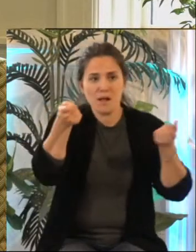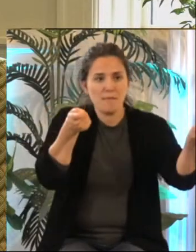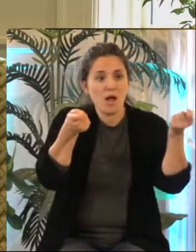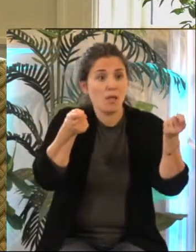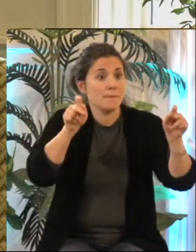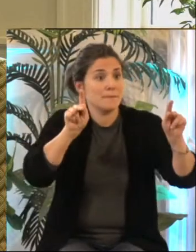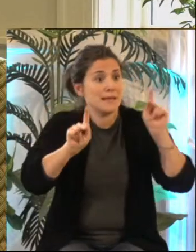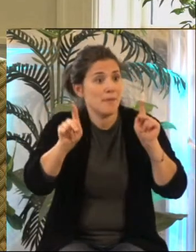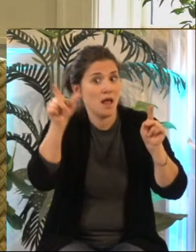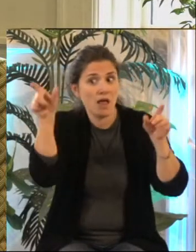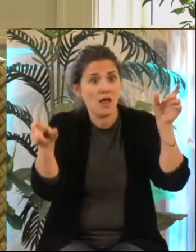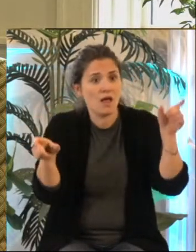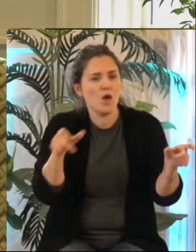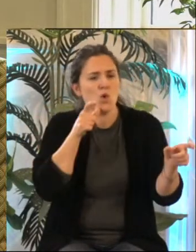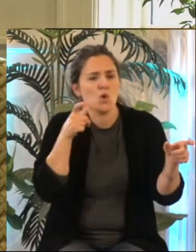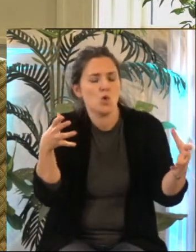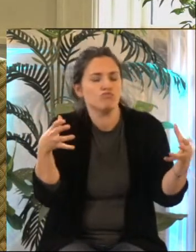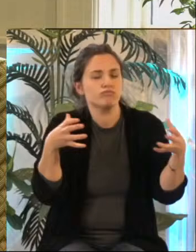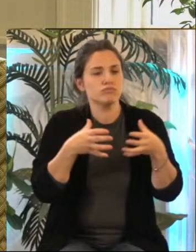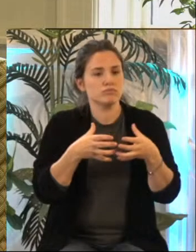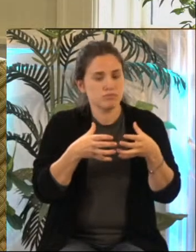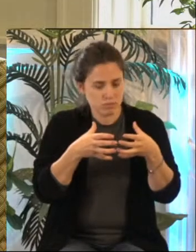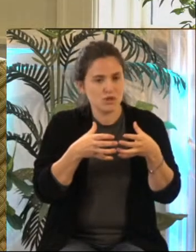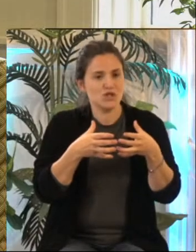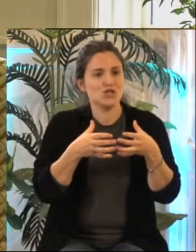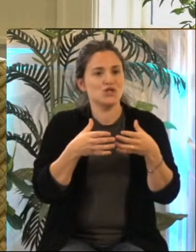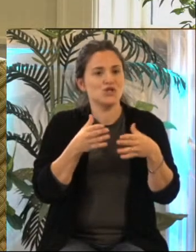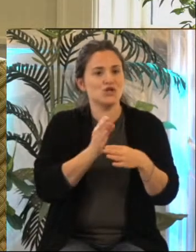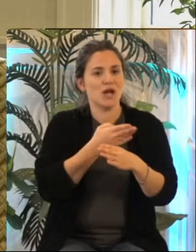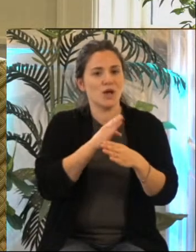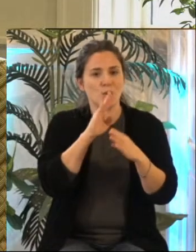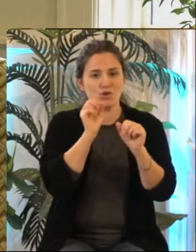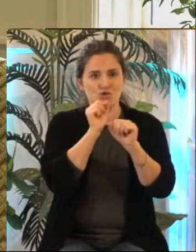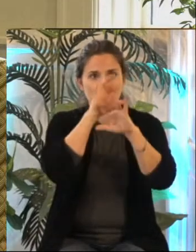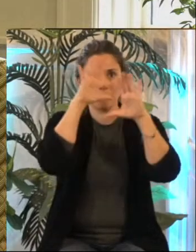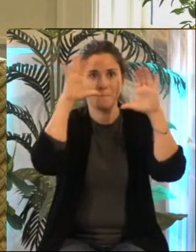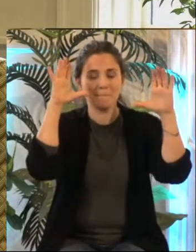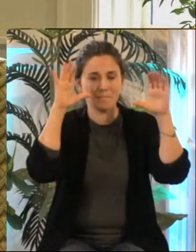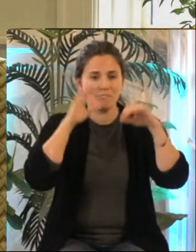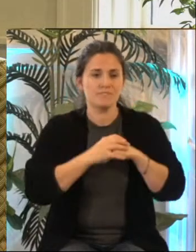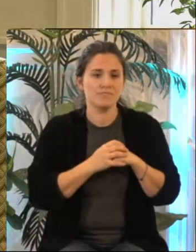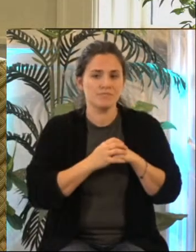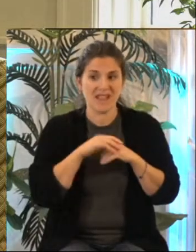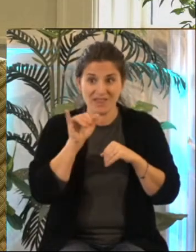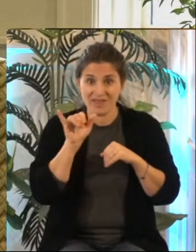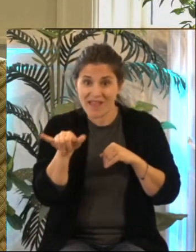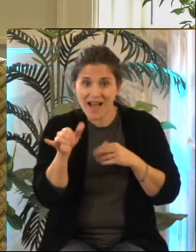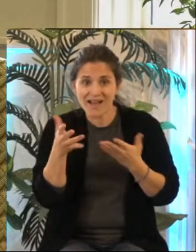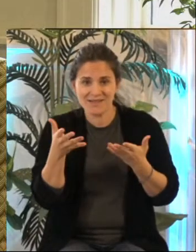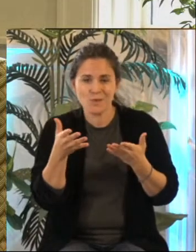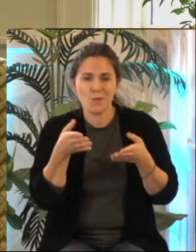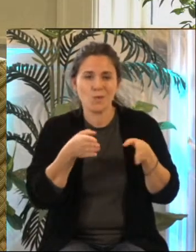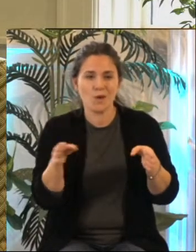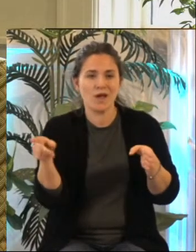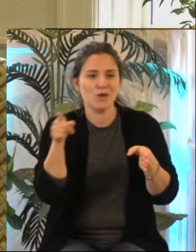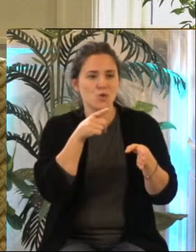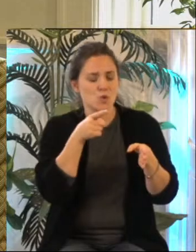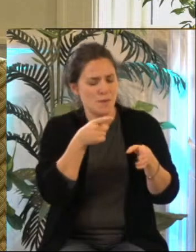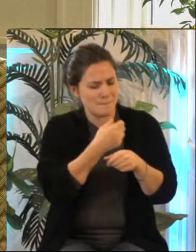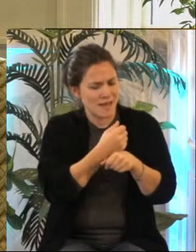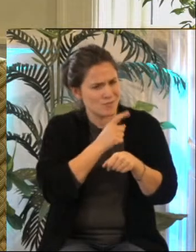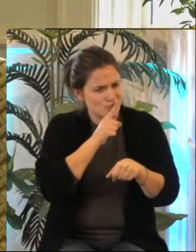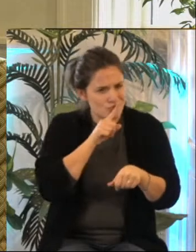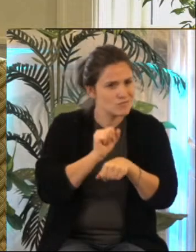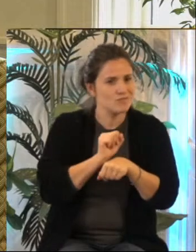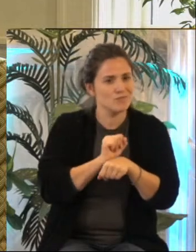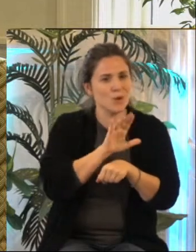dream. That's how together we can manifest the world that we want for ourselves and for the